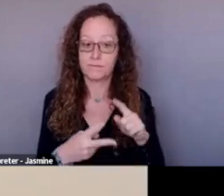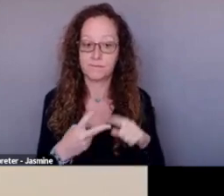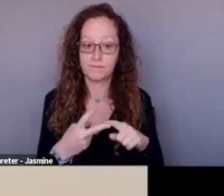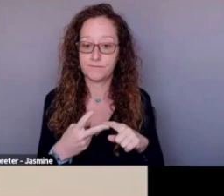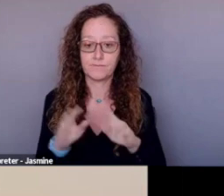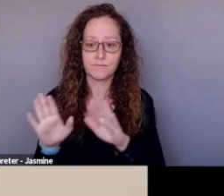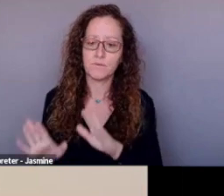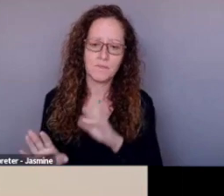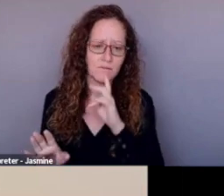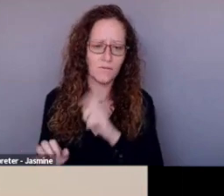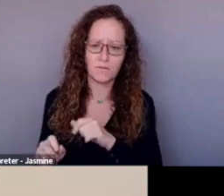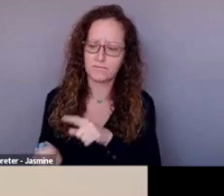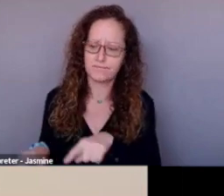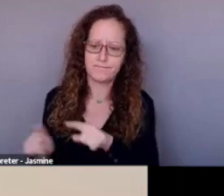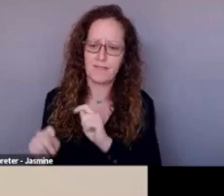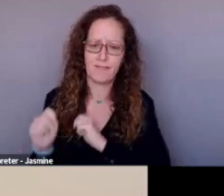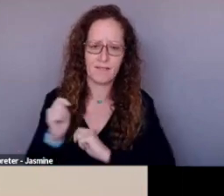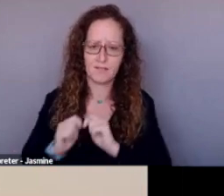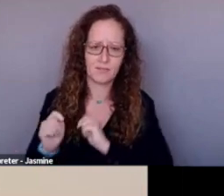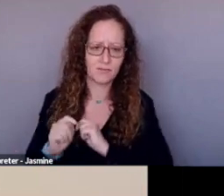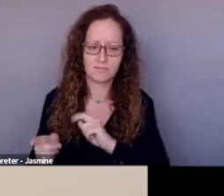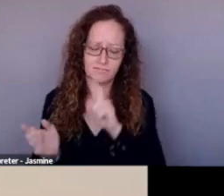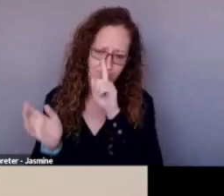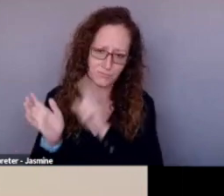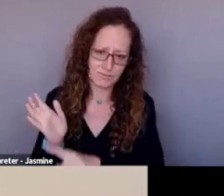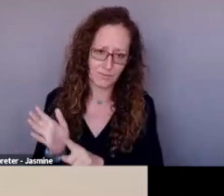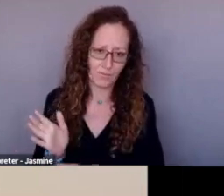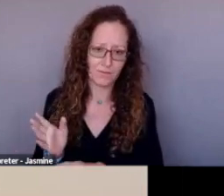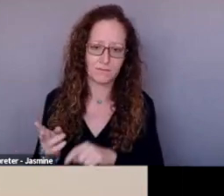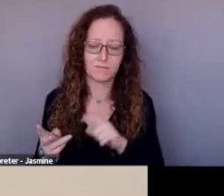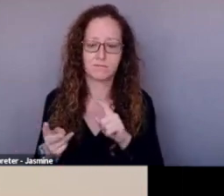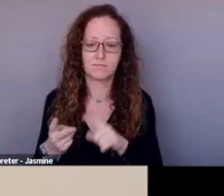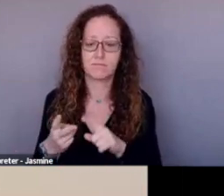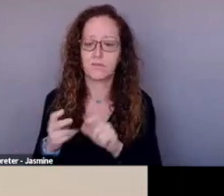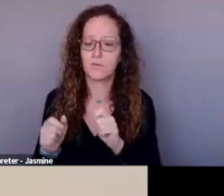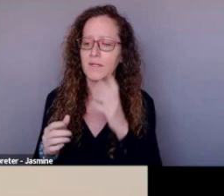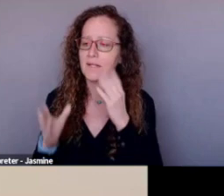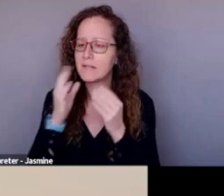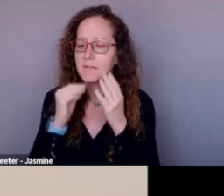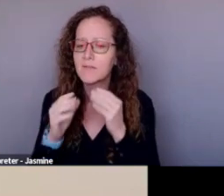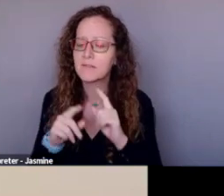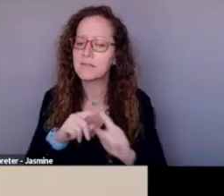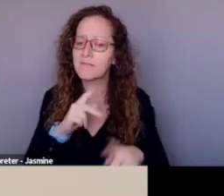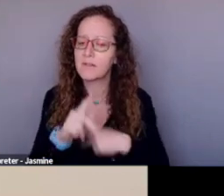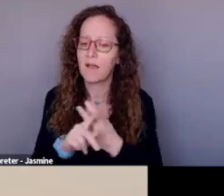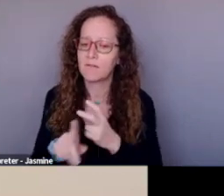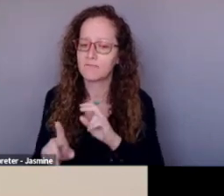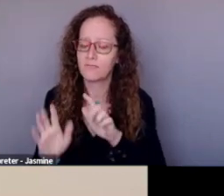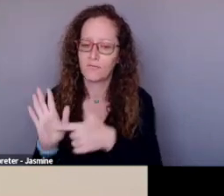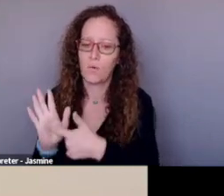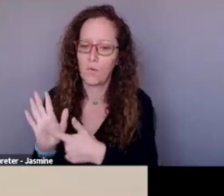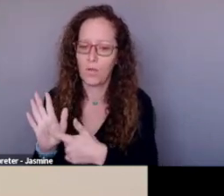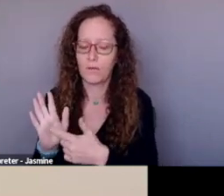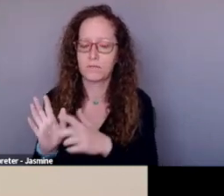anybody in theater in particular to explore. So you got to experience more as to what it's like from the